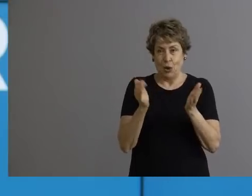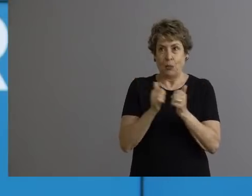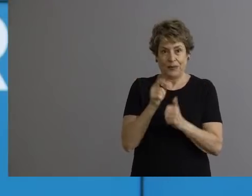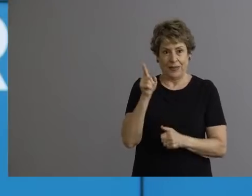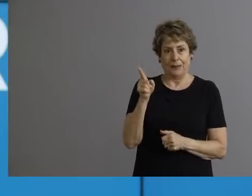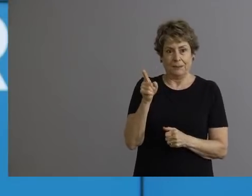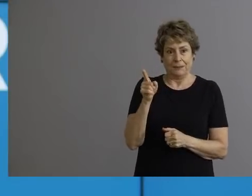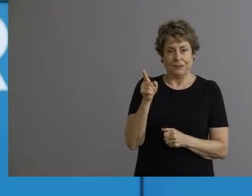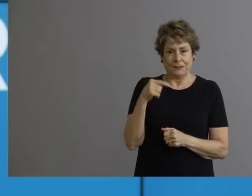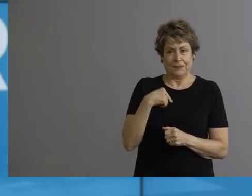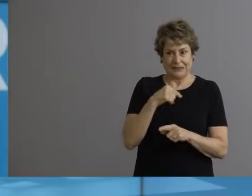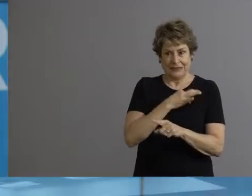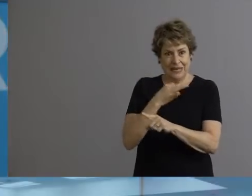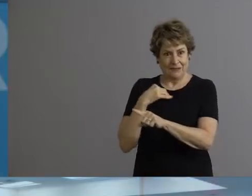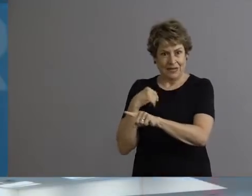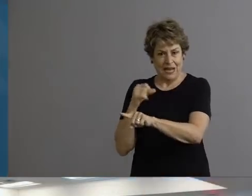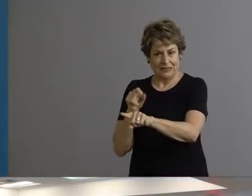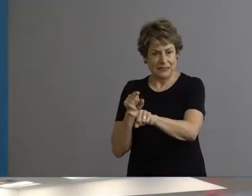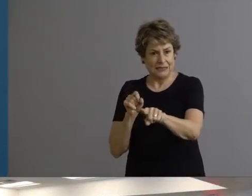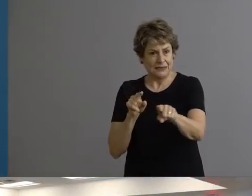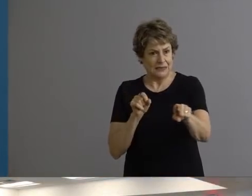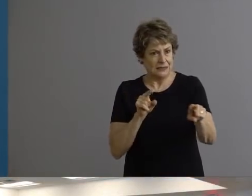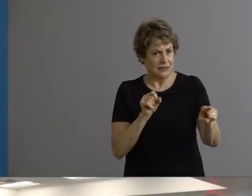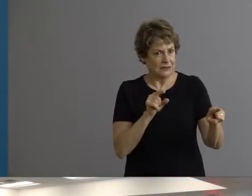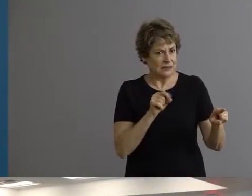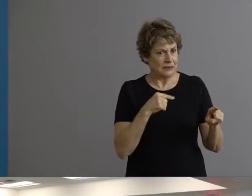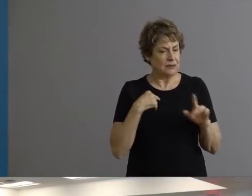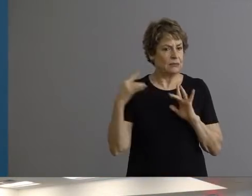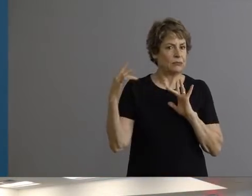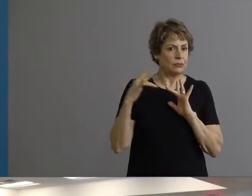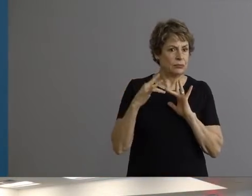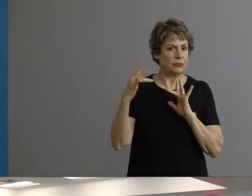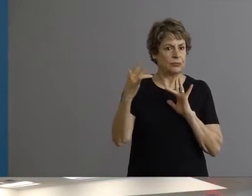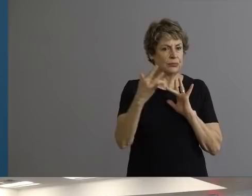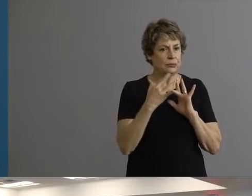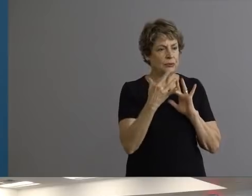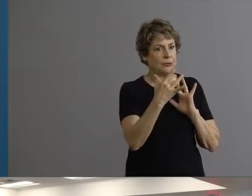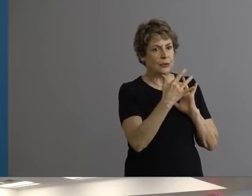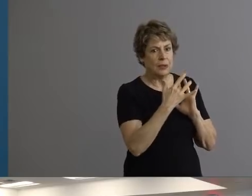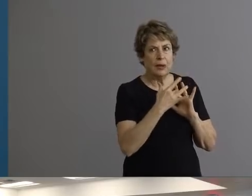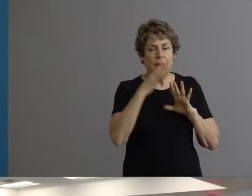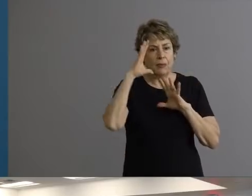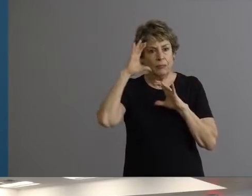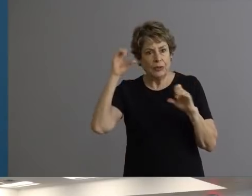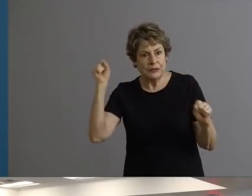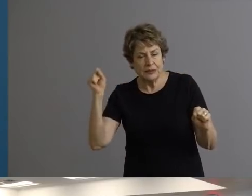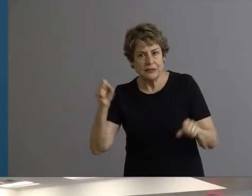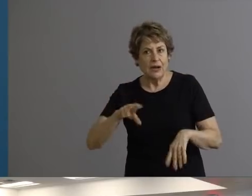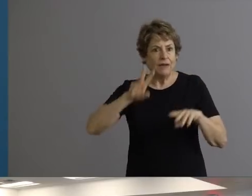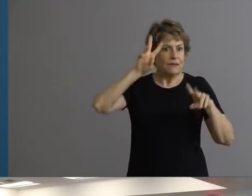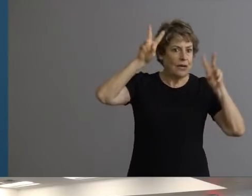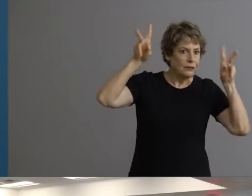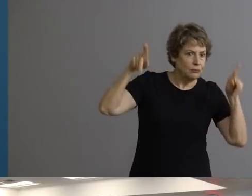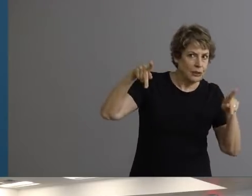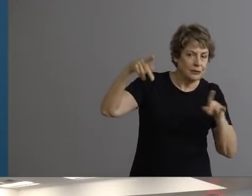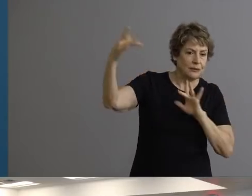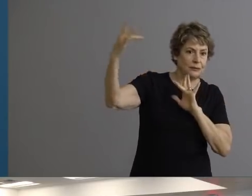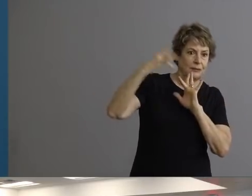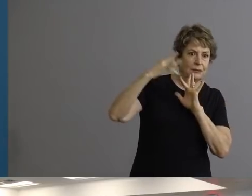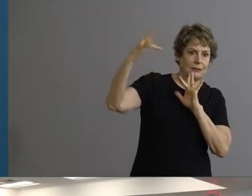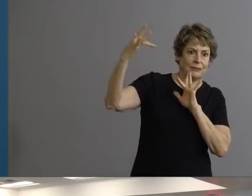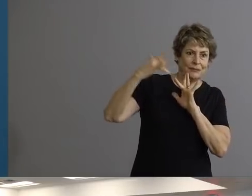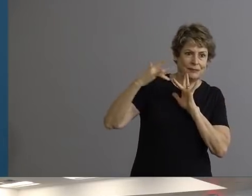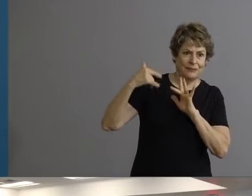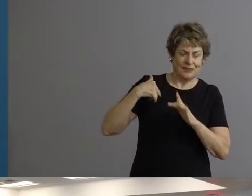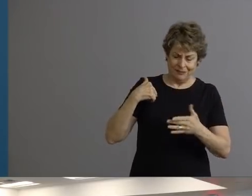outreach personally from both the president and the vice president that I had to change the ringtone on my phone. And it rings "Hail to